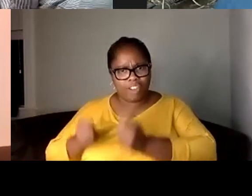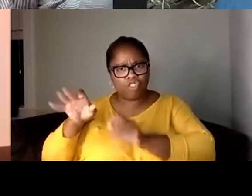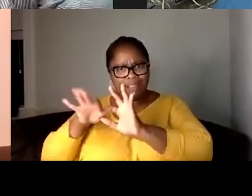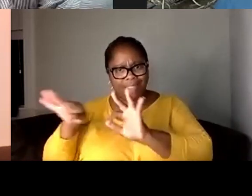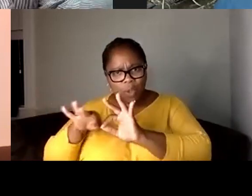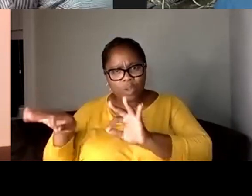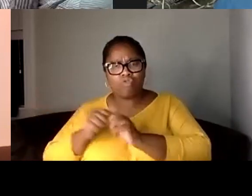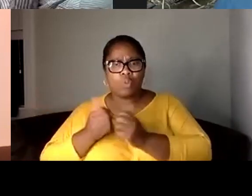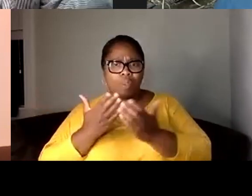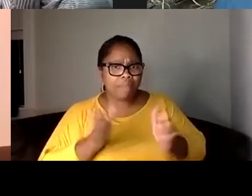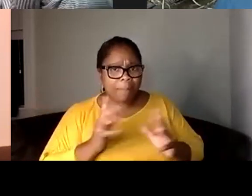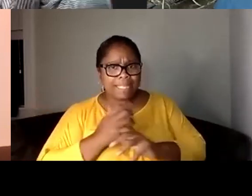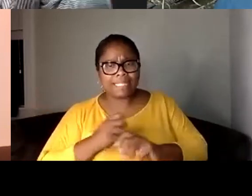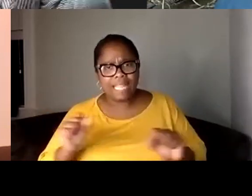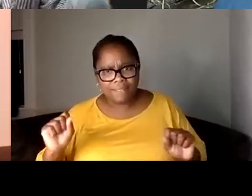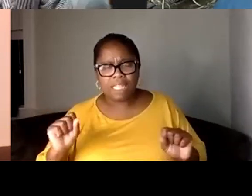safety's